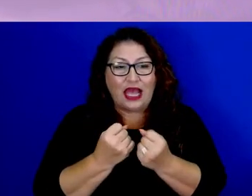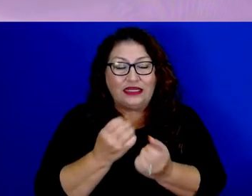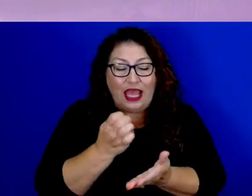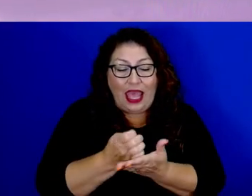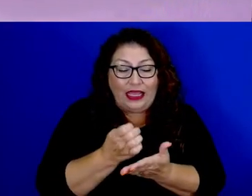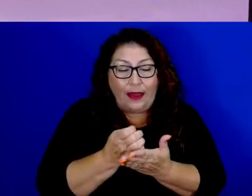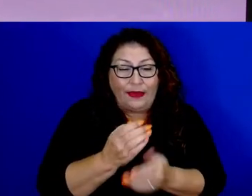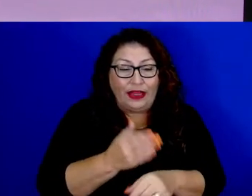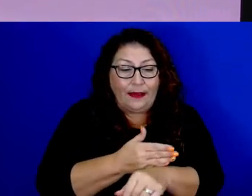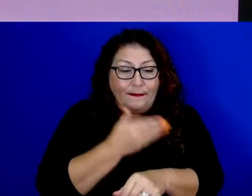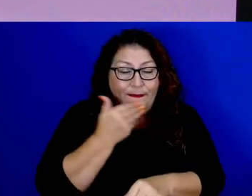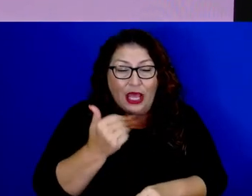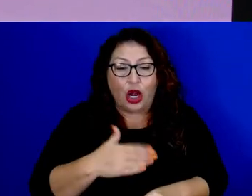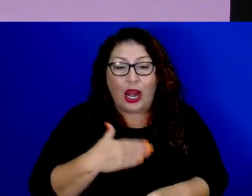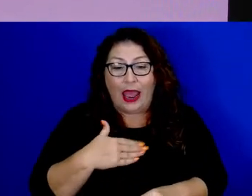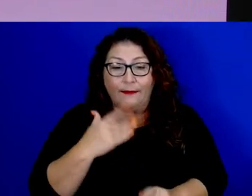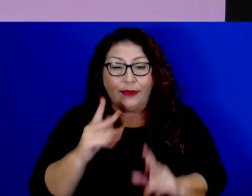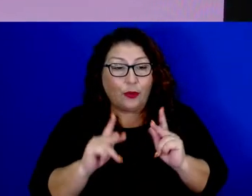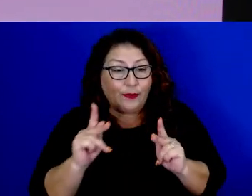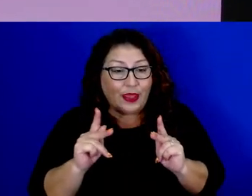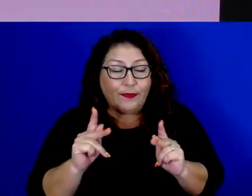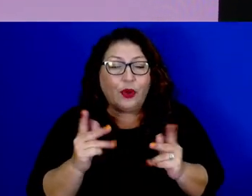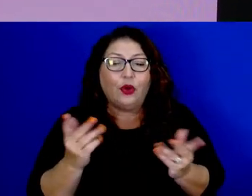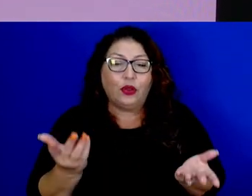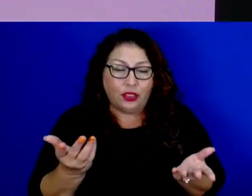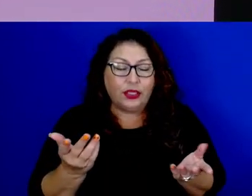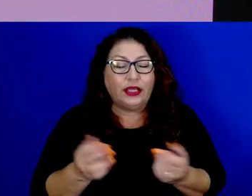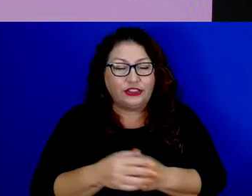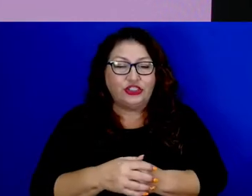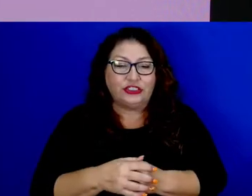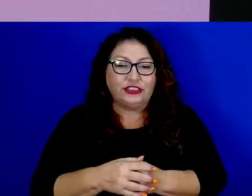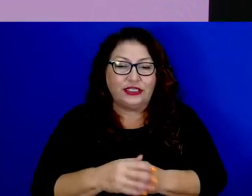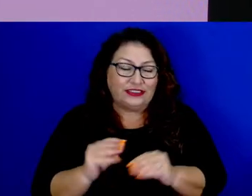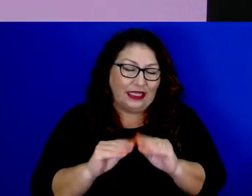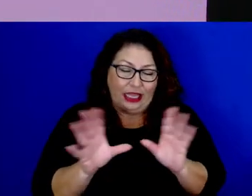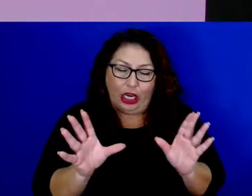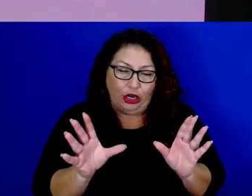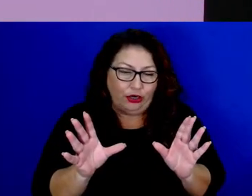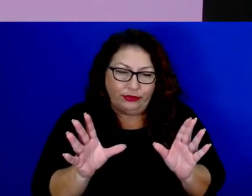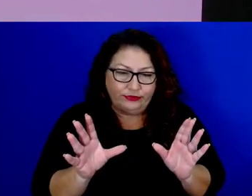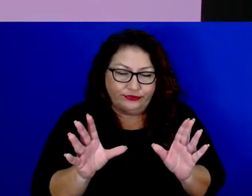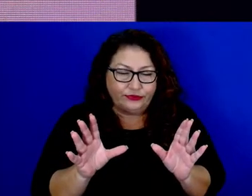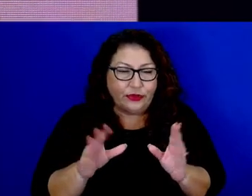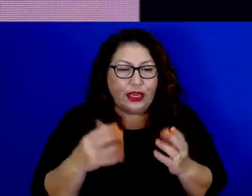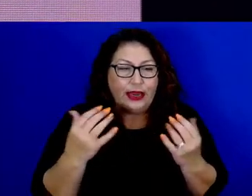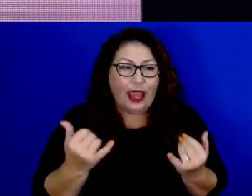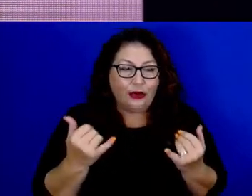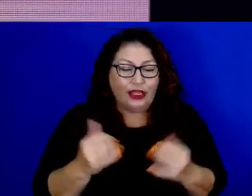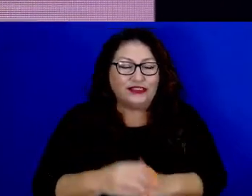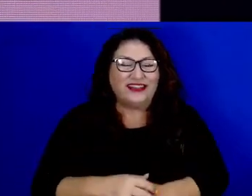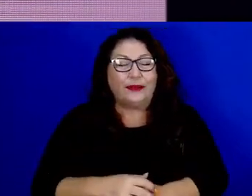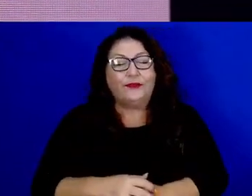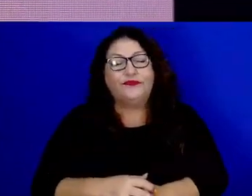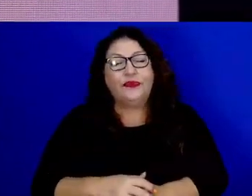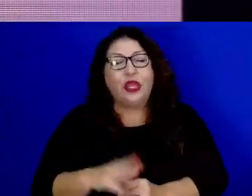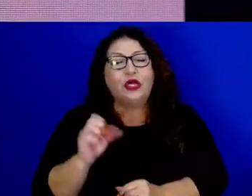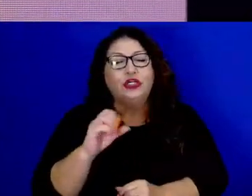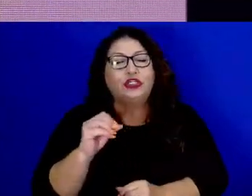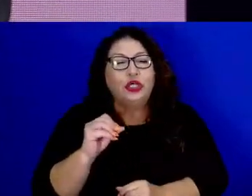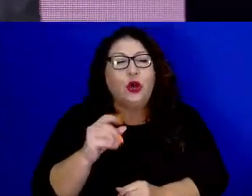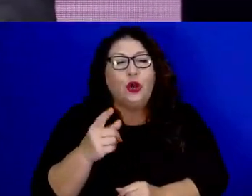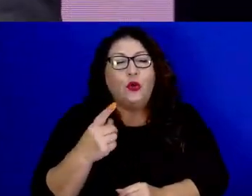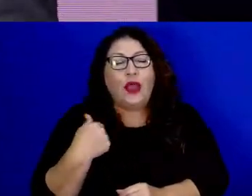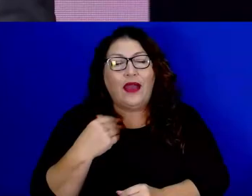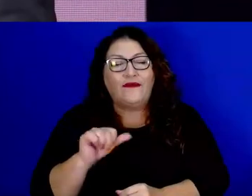people. It's sort of clear science nowadays. So we've got another question. I think this will probably be